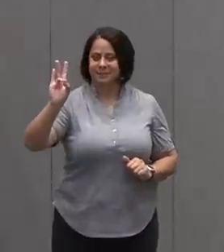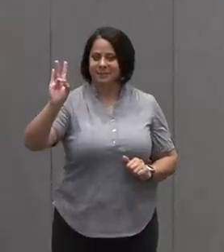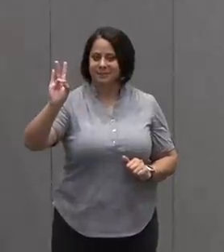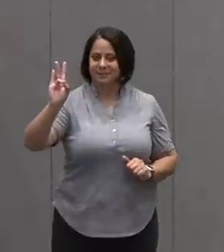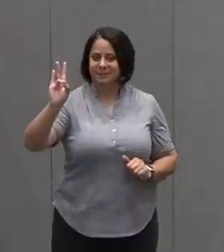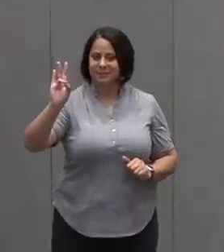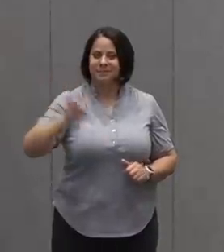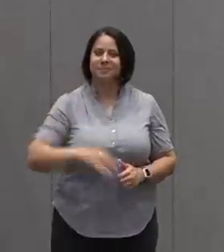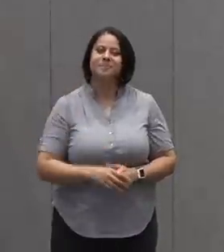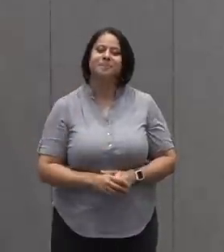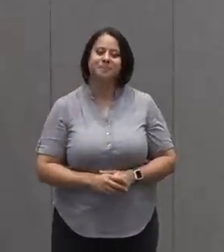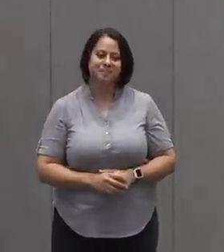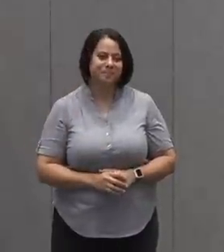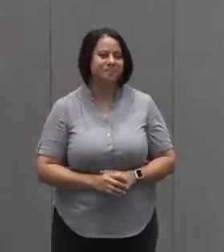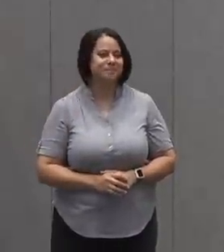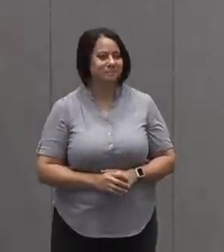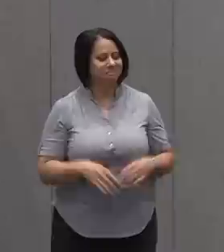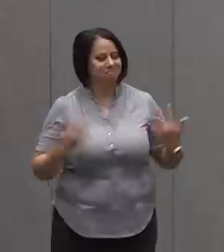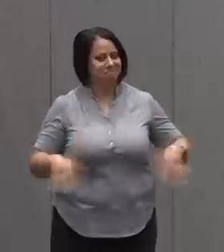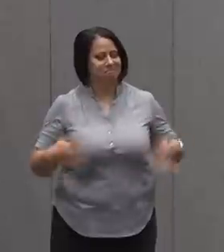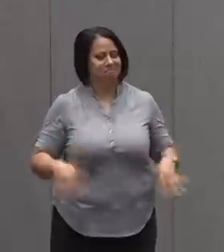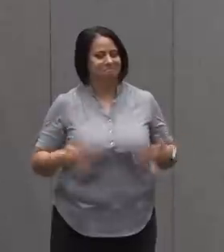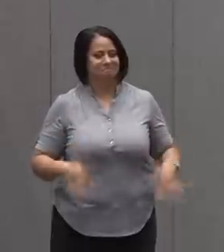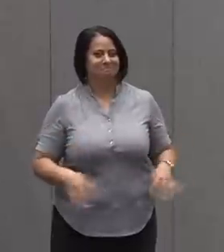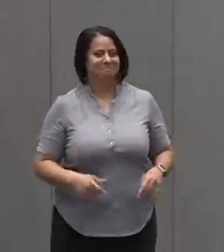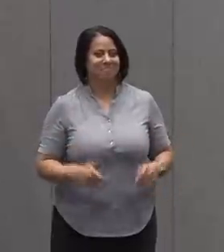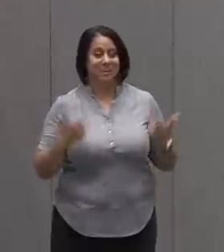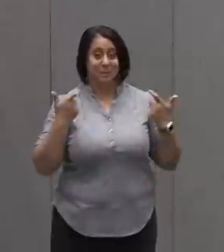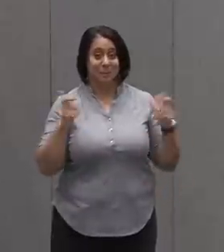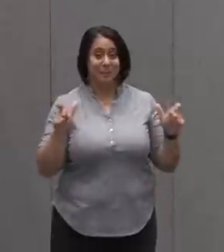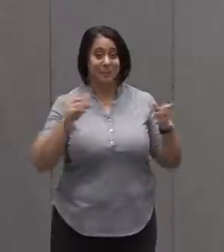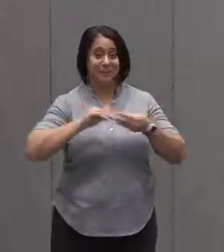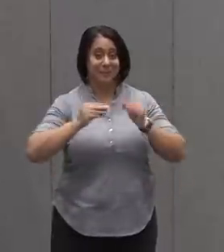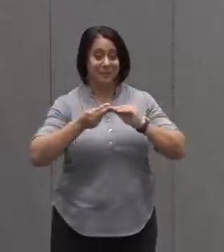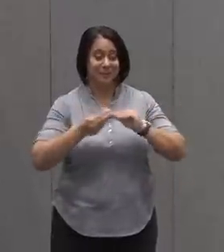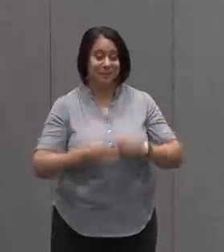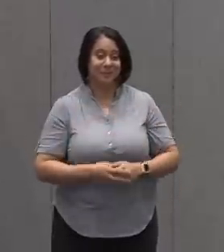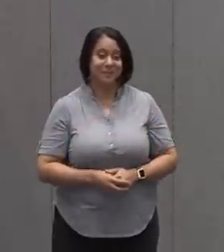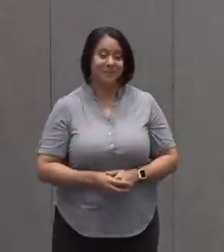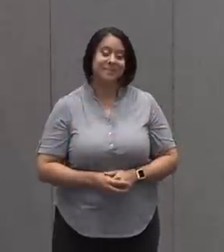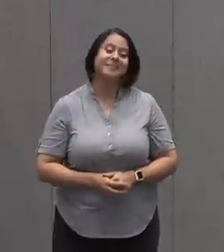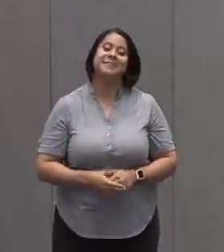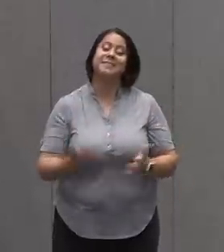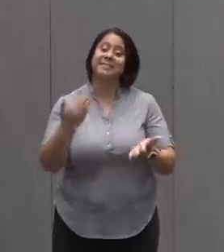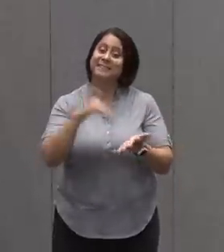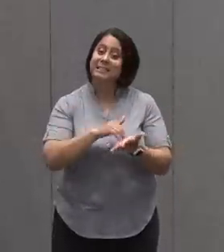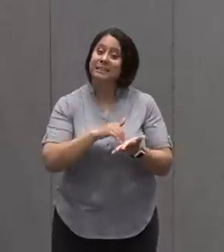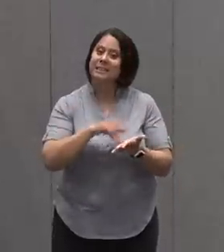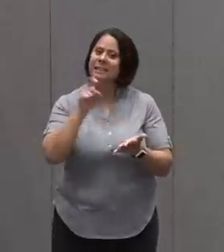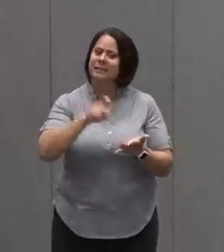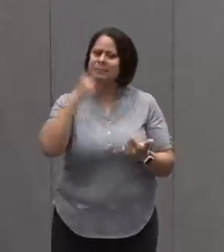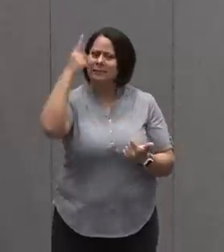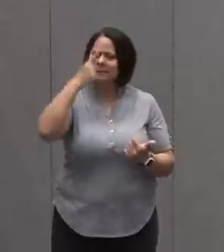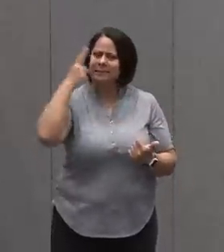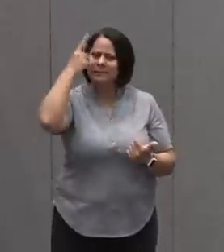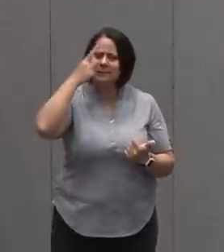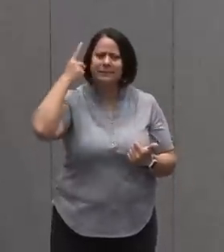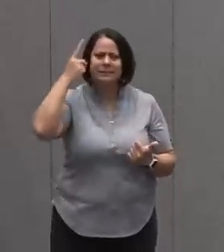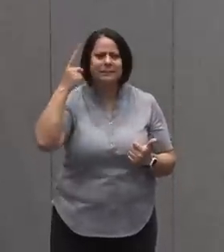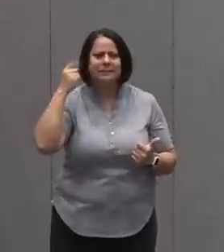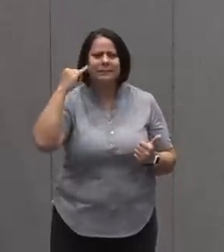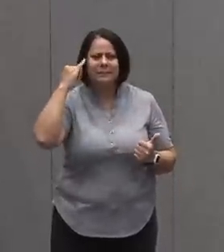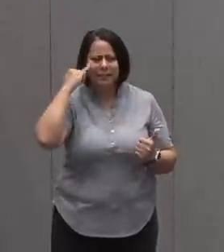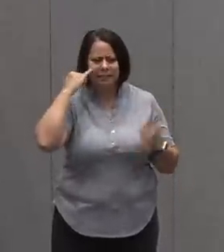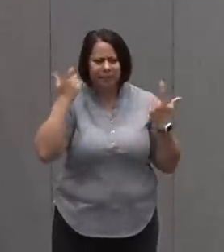367. Wow, that seems like a really big number. Again, I'm going to have to think of what could be something that's